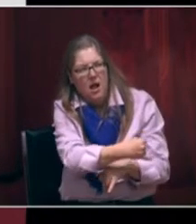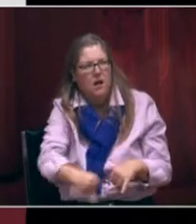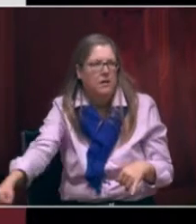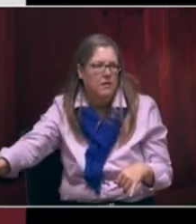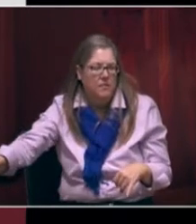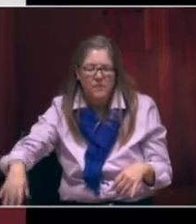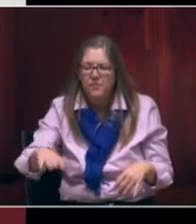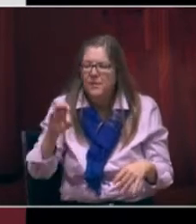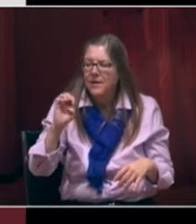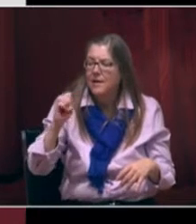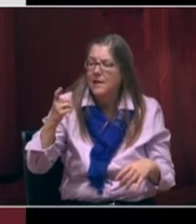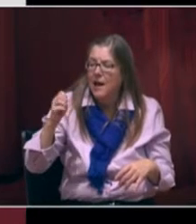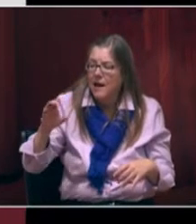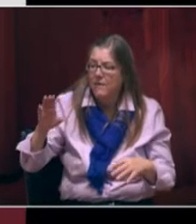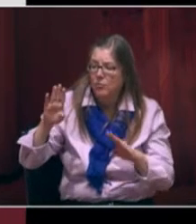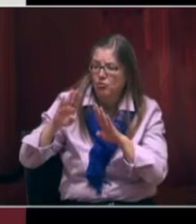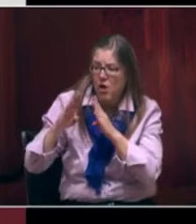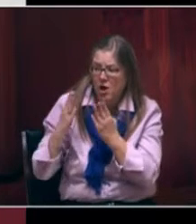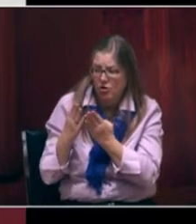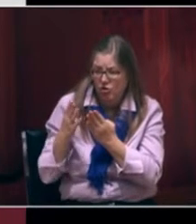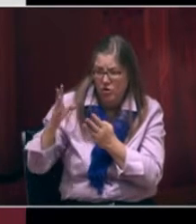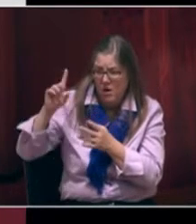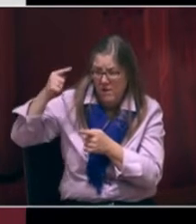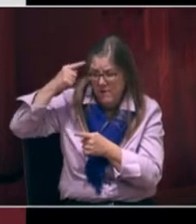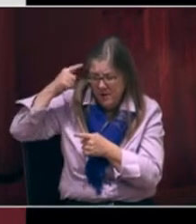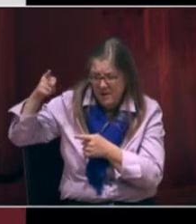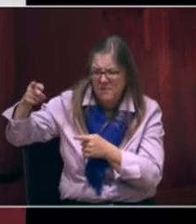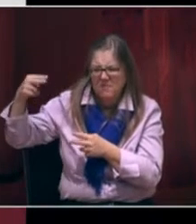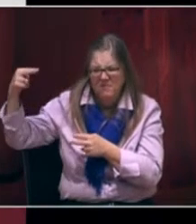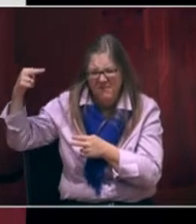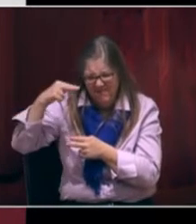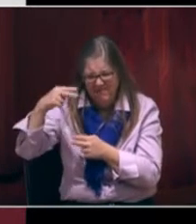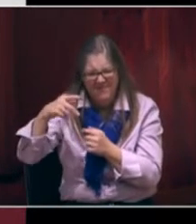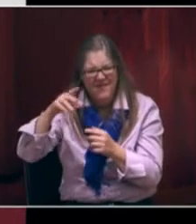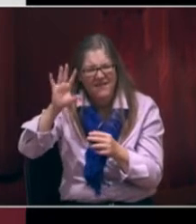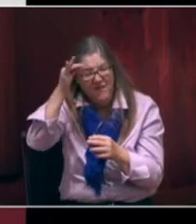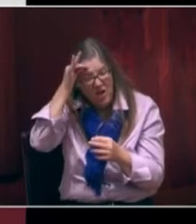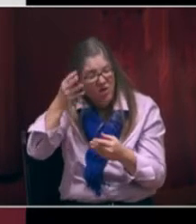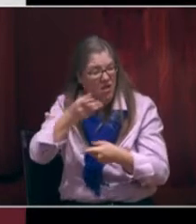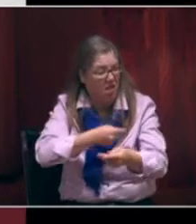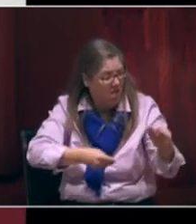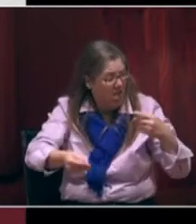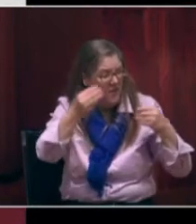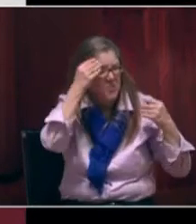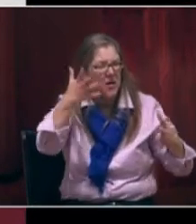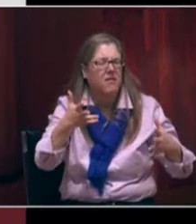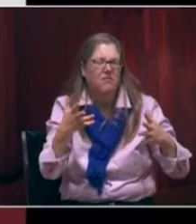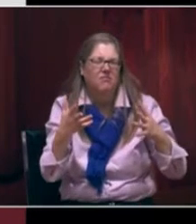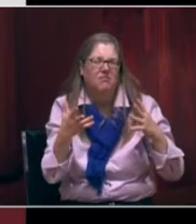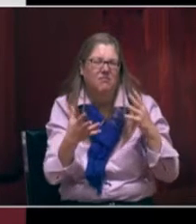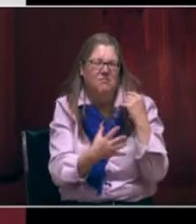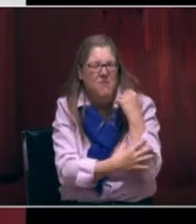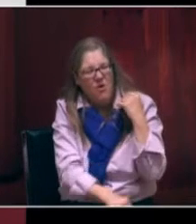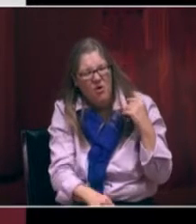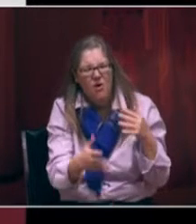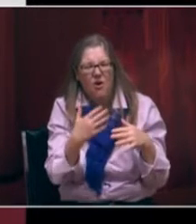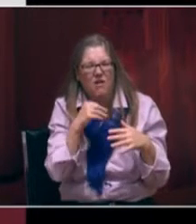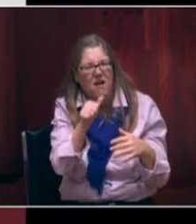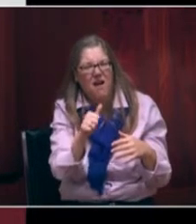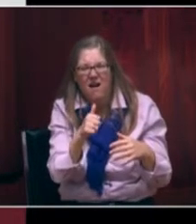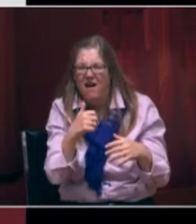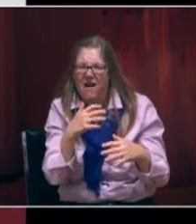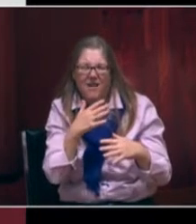branch's recognition that we handle sensitive information poorly and something needs to be done about it. And that something, of course, is the CUI program. So again,